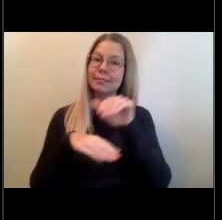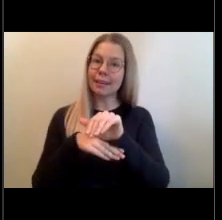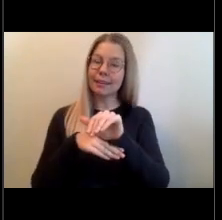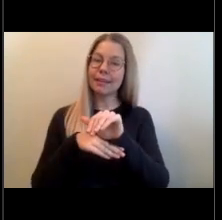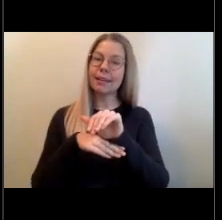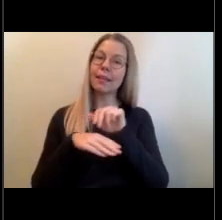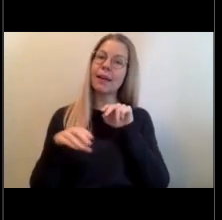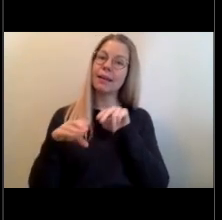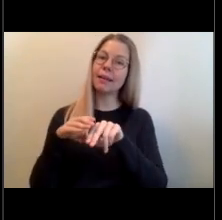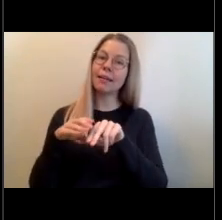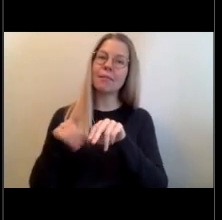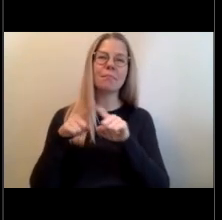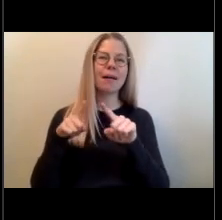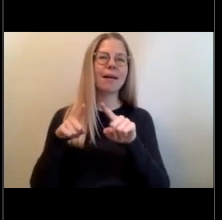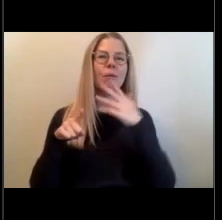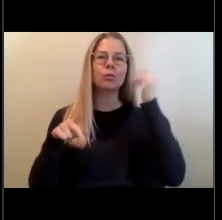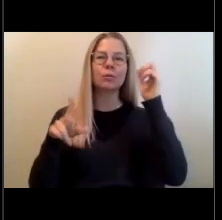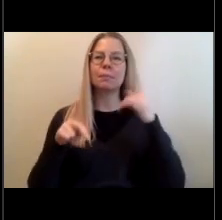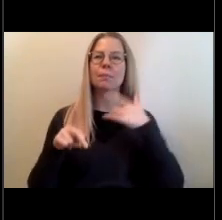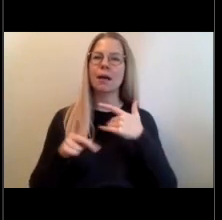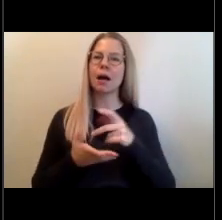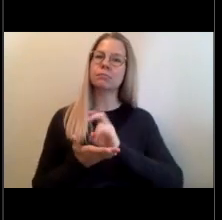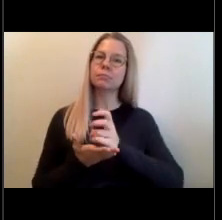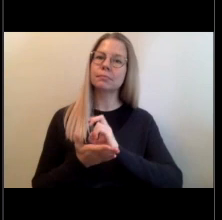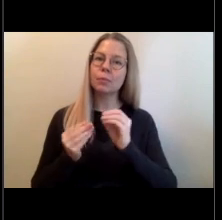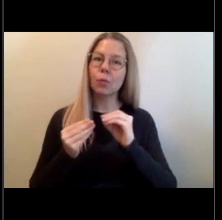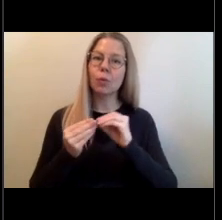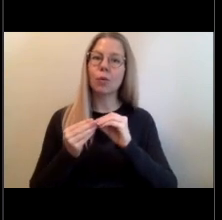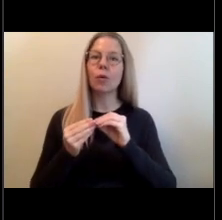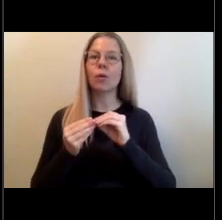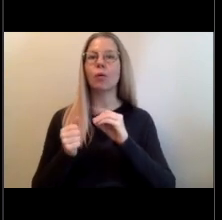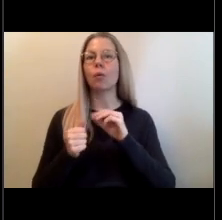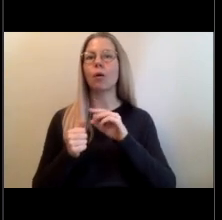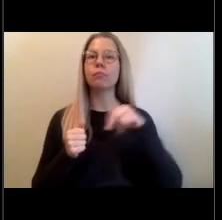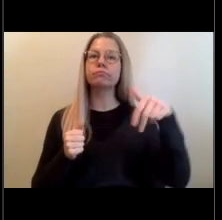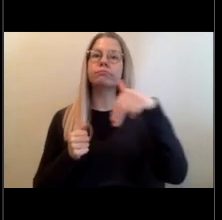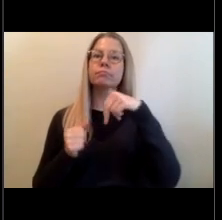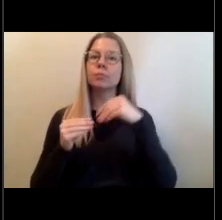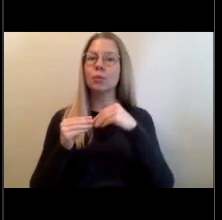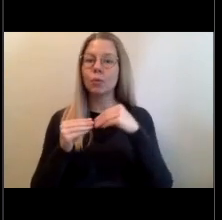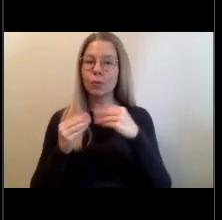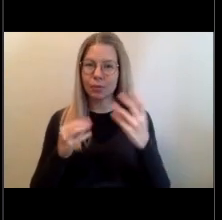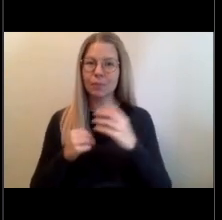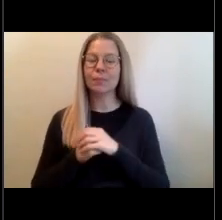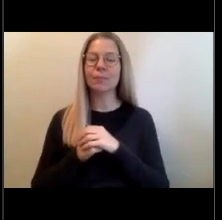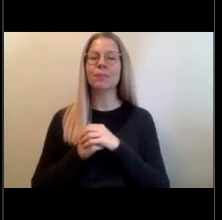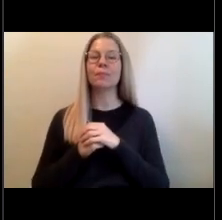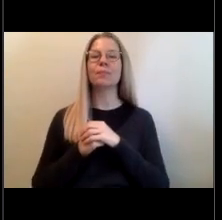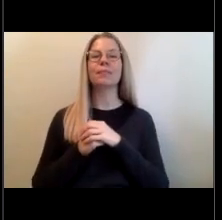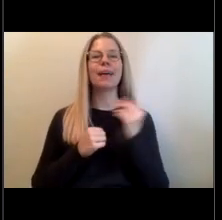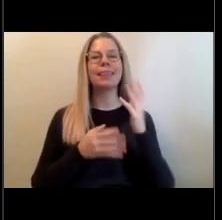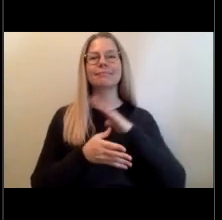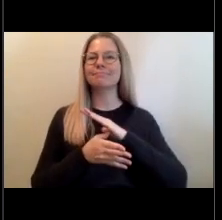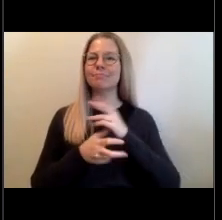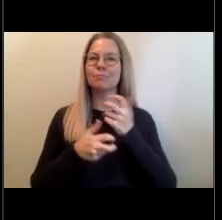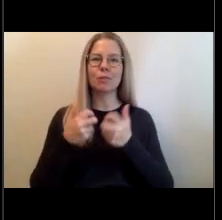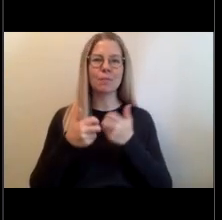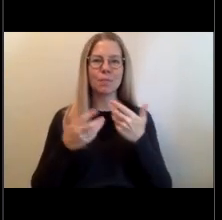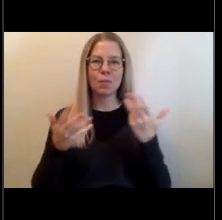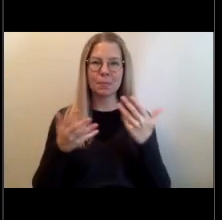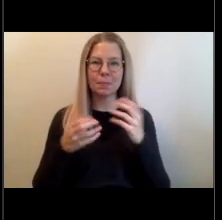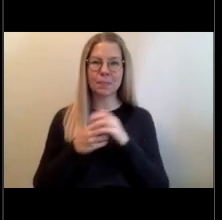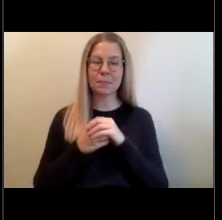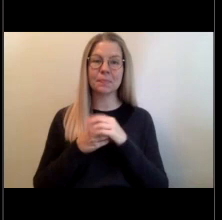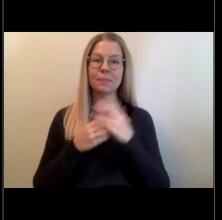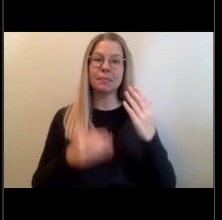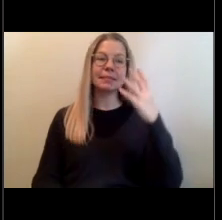And we see that the main issue, the main complaint for older adults is an inability to sustain